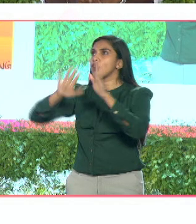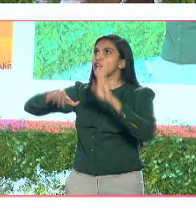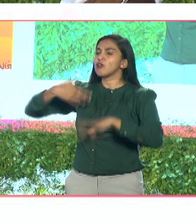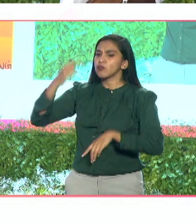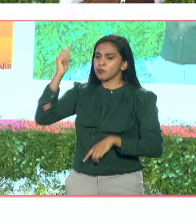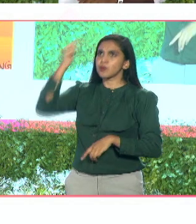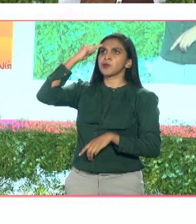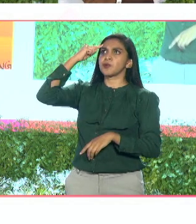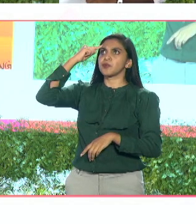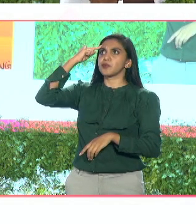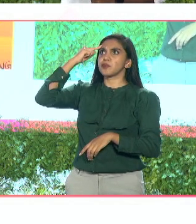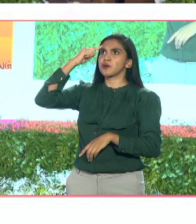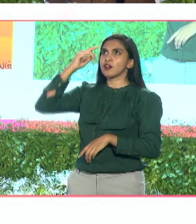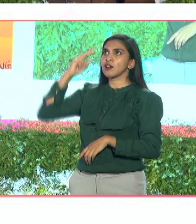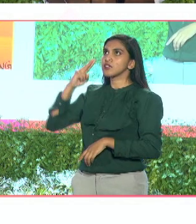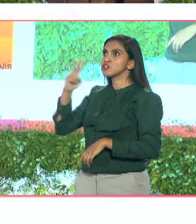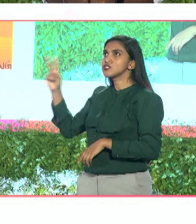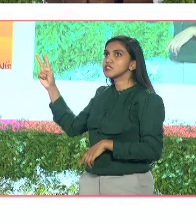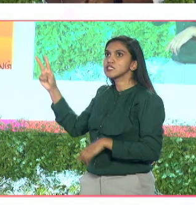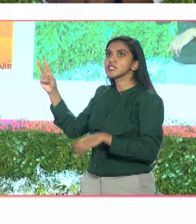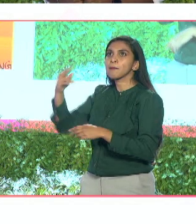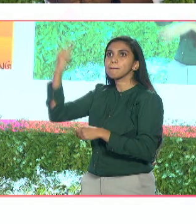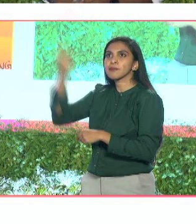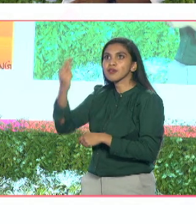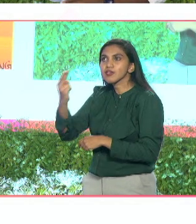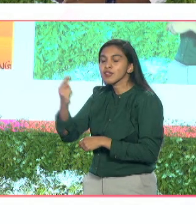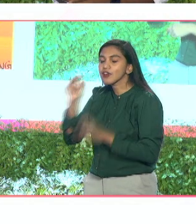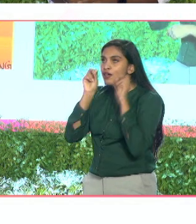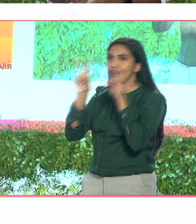is something she has done with this device.